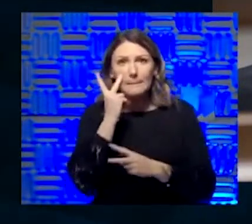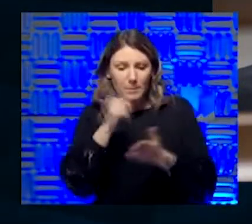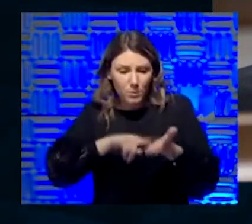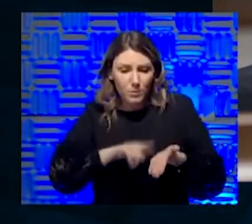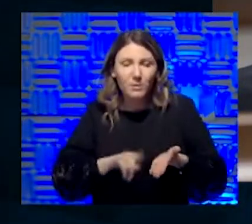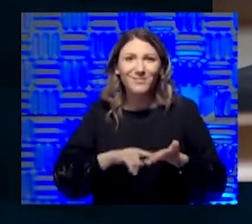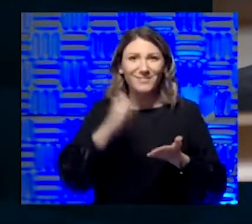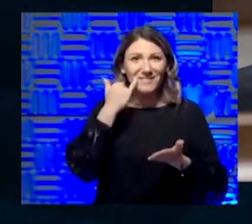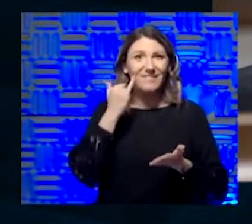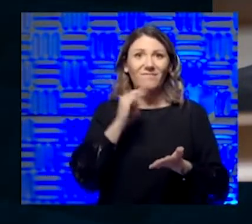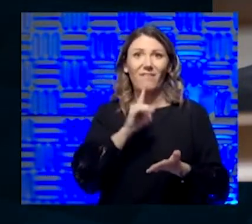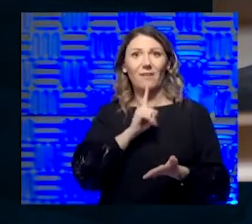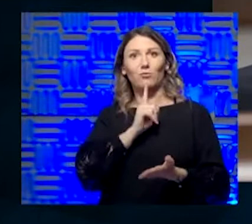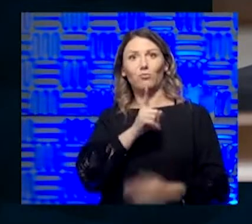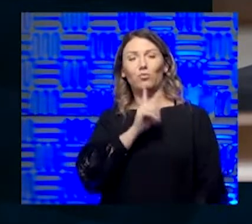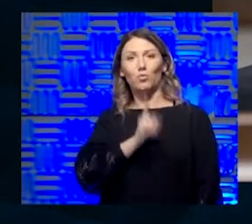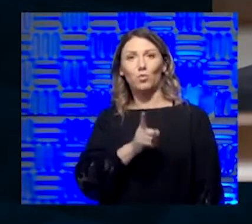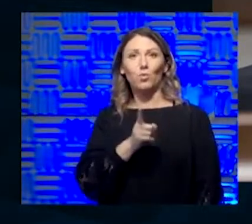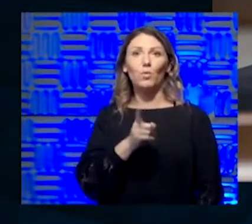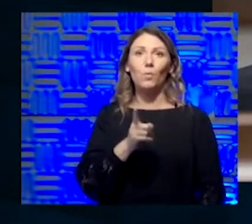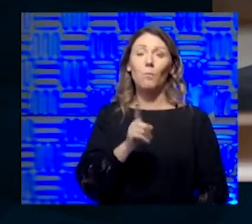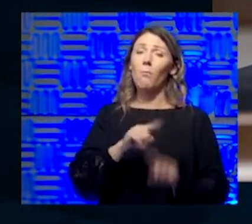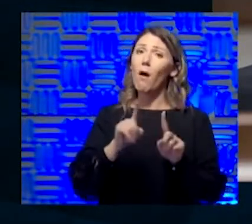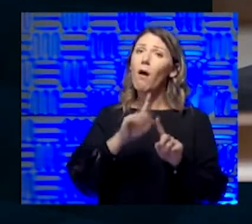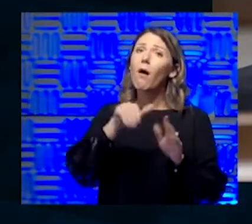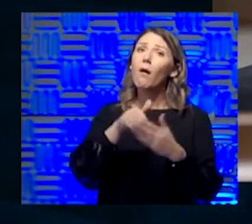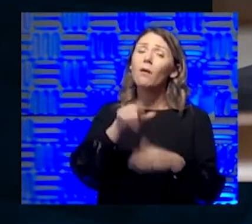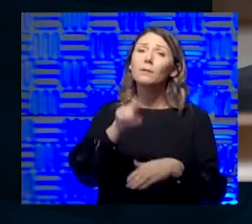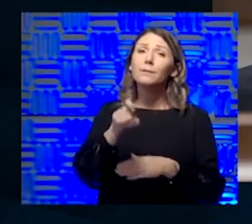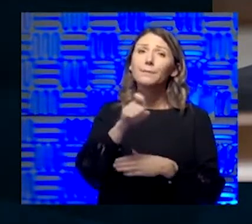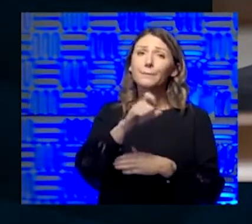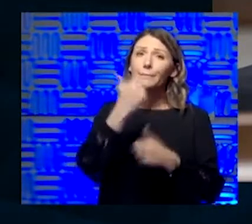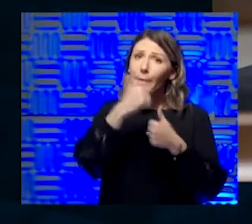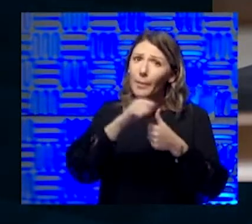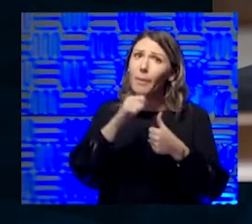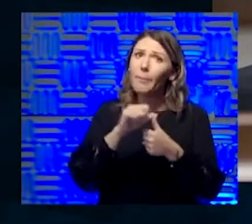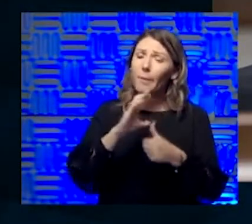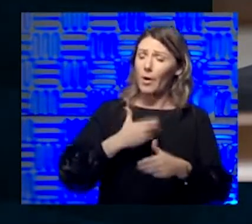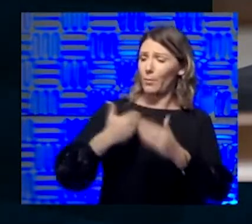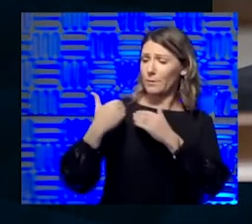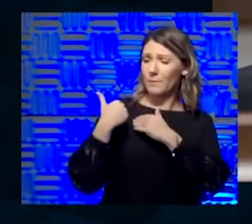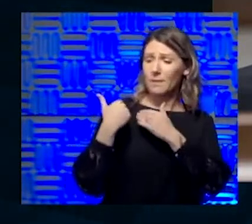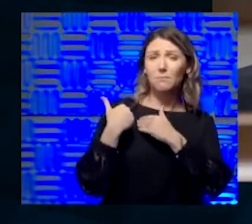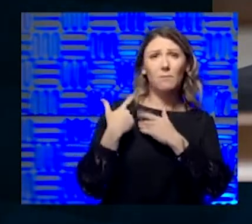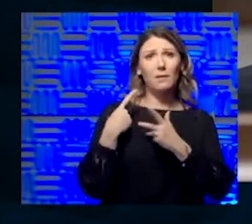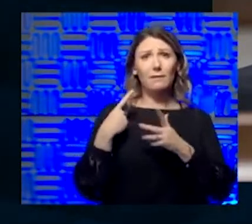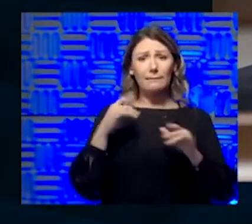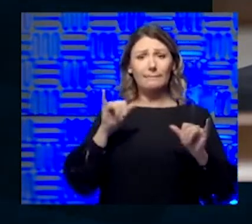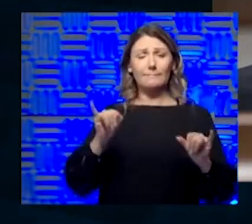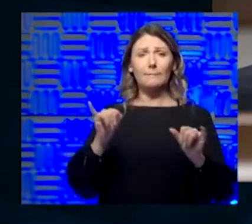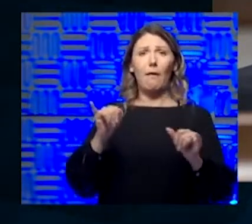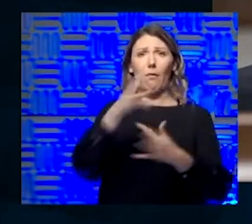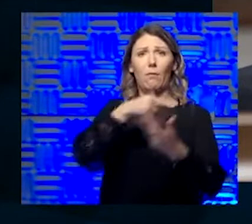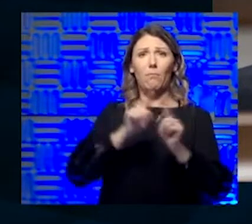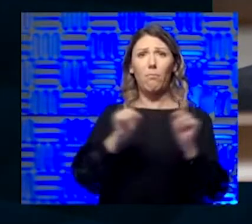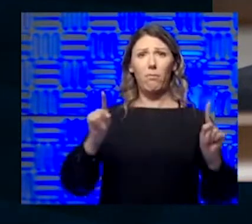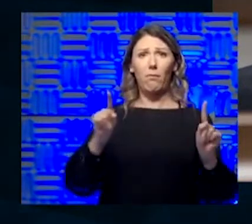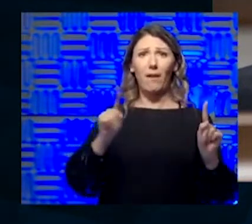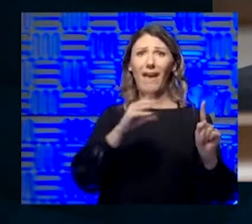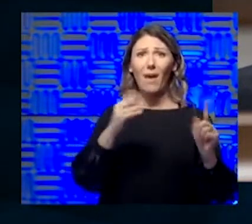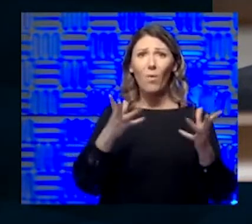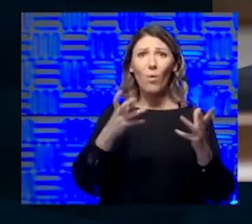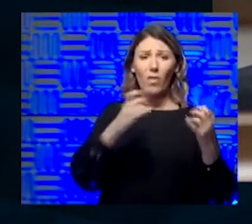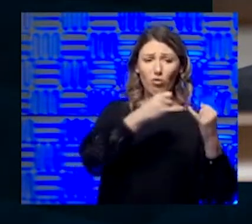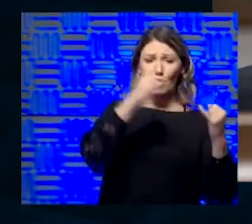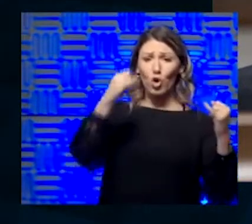us need to do our part to make certain that we bend the curve. And those are just words that mean we're keeping people healthy and safe,